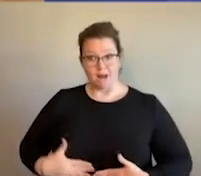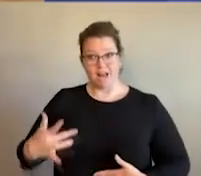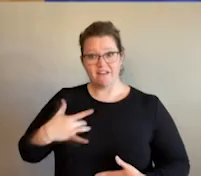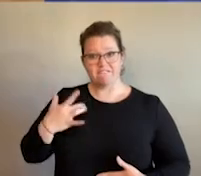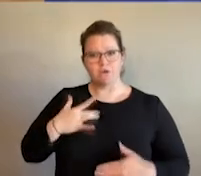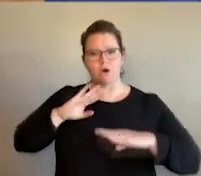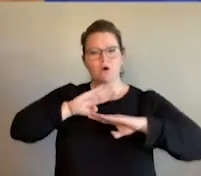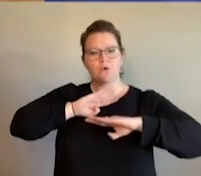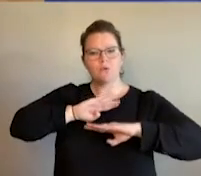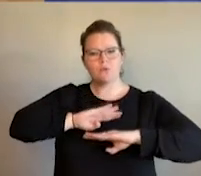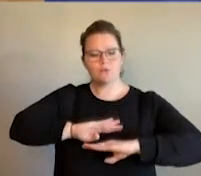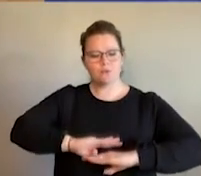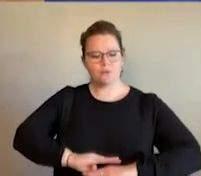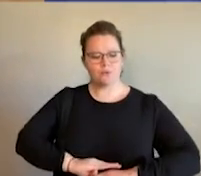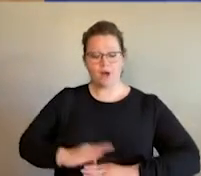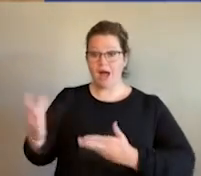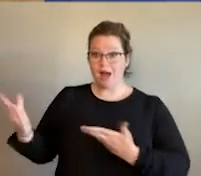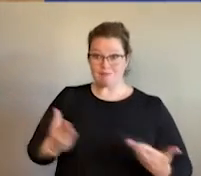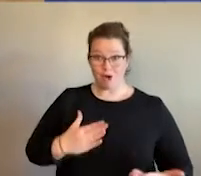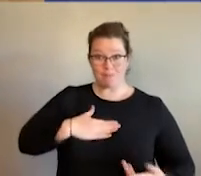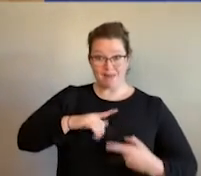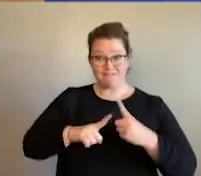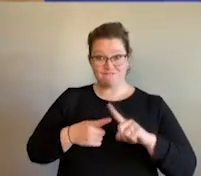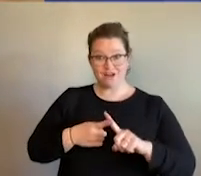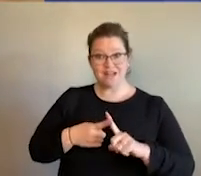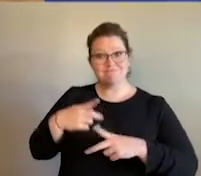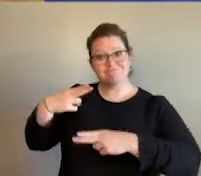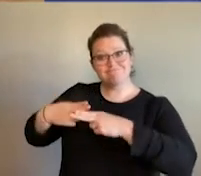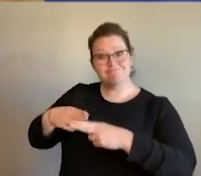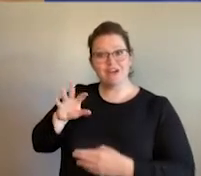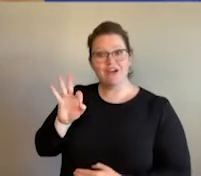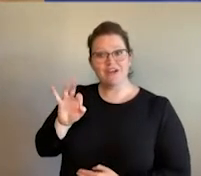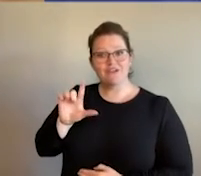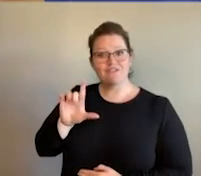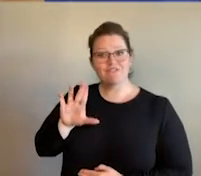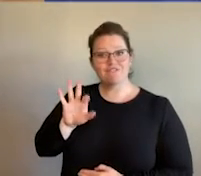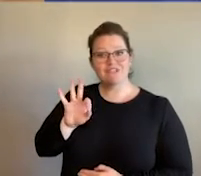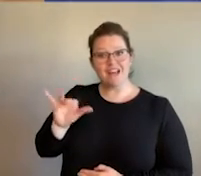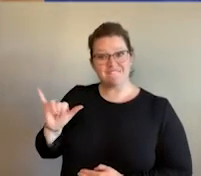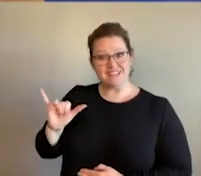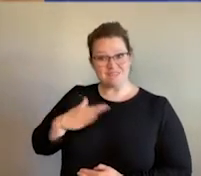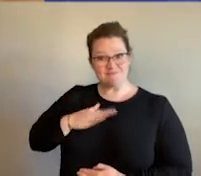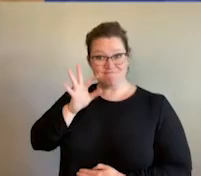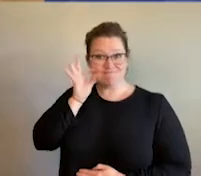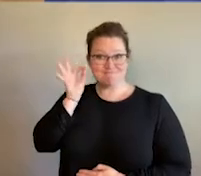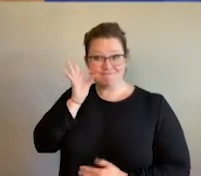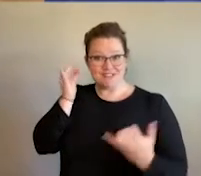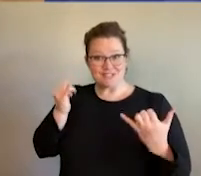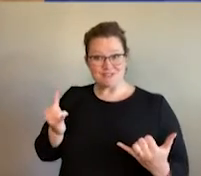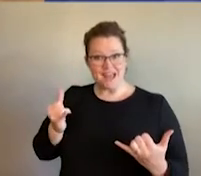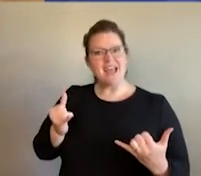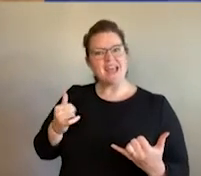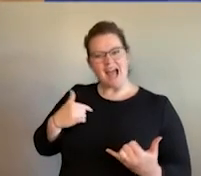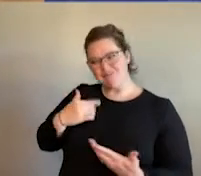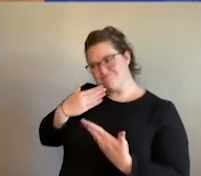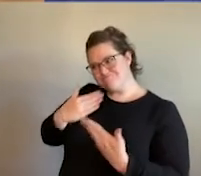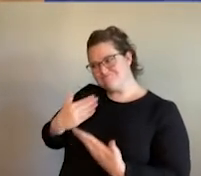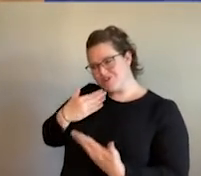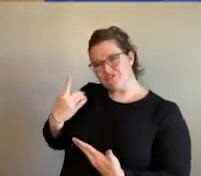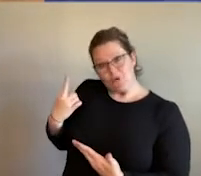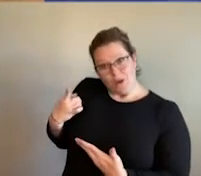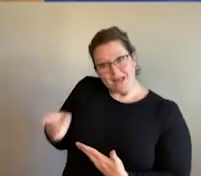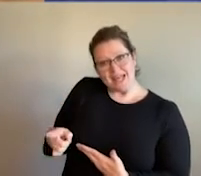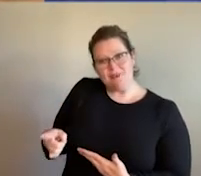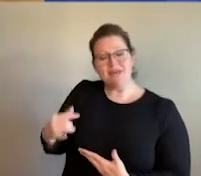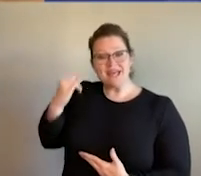my friends, Fluffy, today, because I'm very thankful for Fluffy. And when I hold Fluffy or when I give